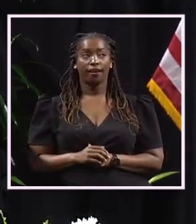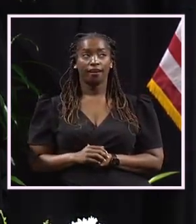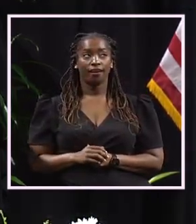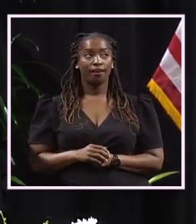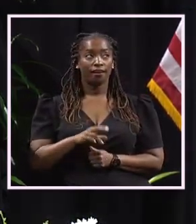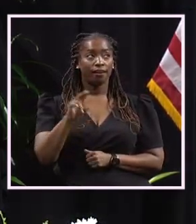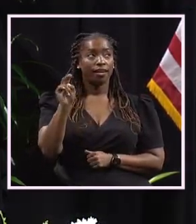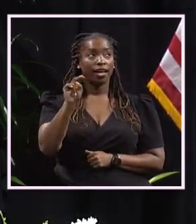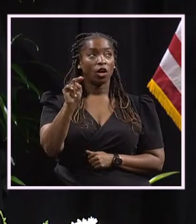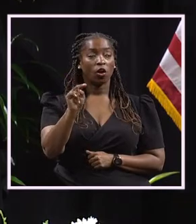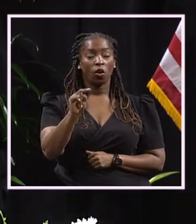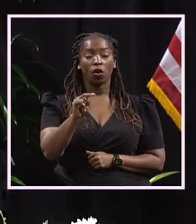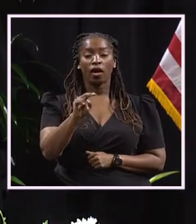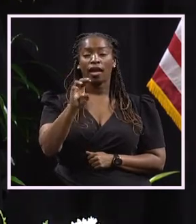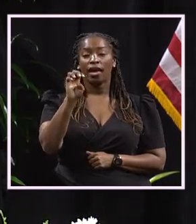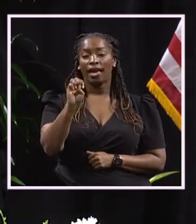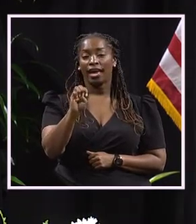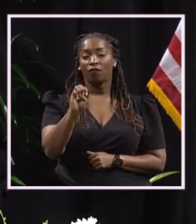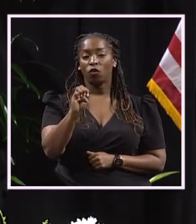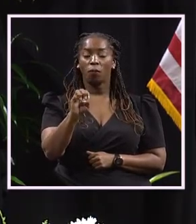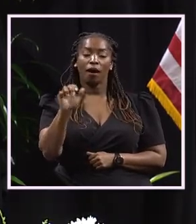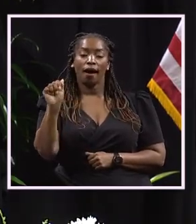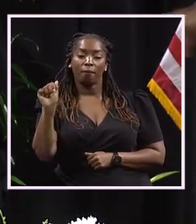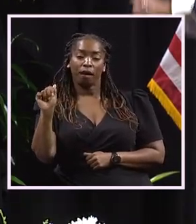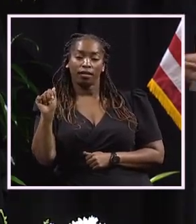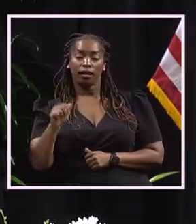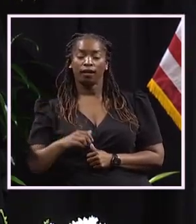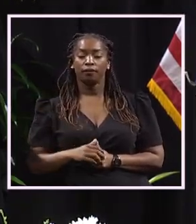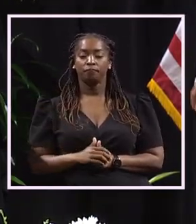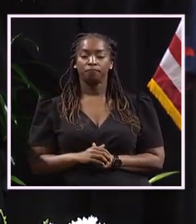Nicole Ifoema Ogbanya.